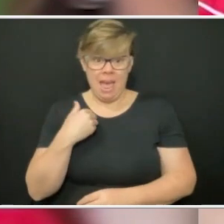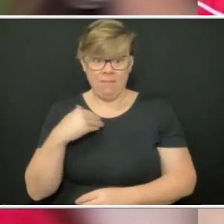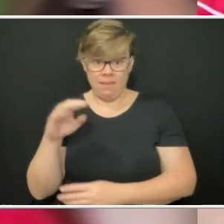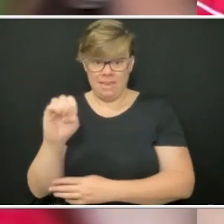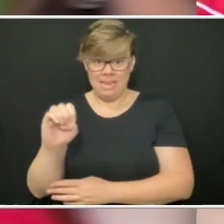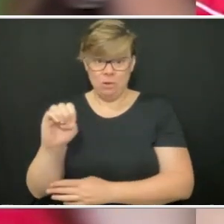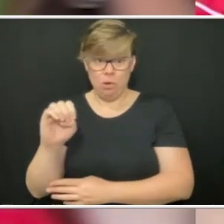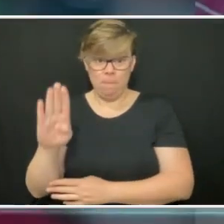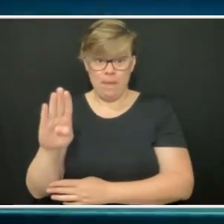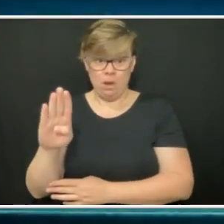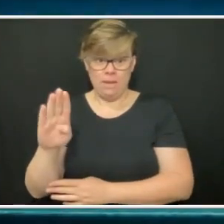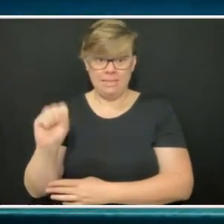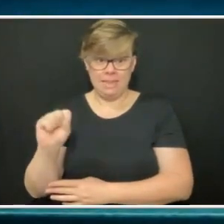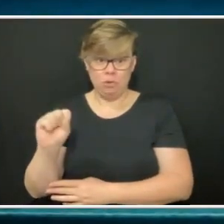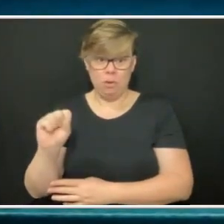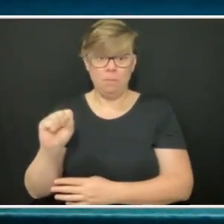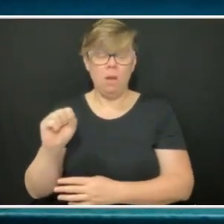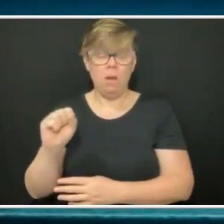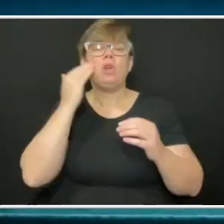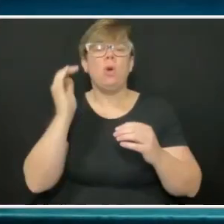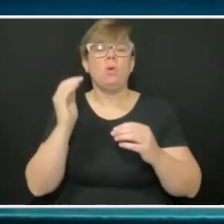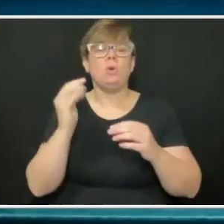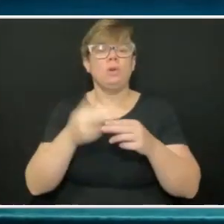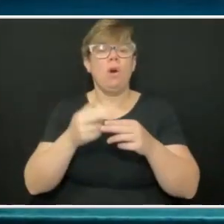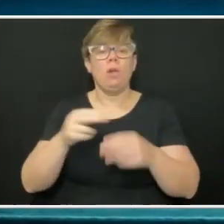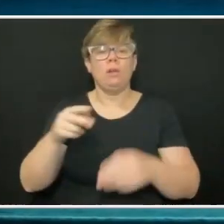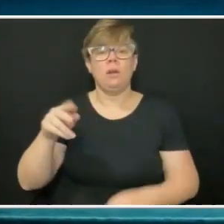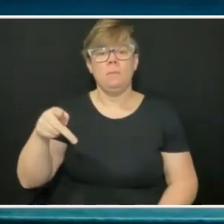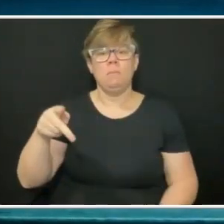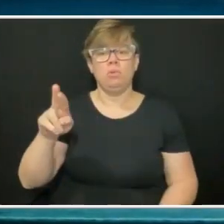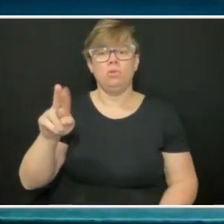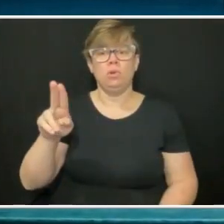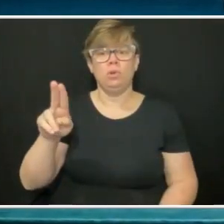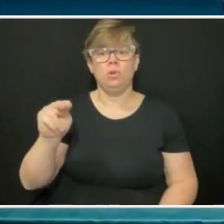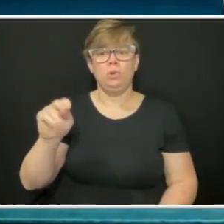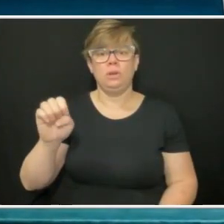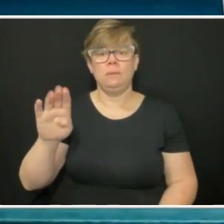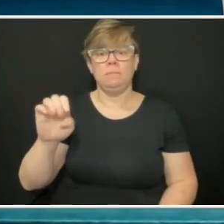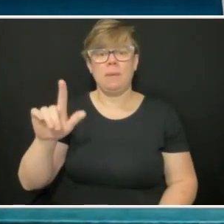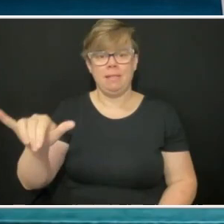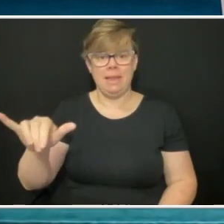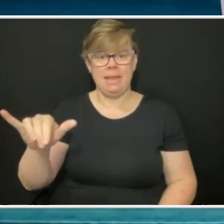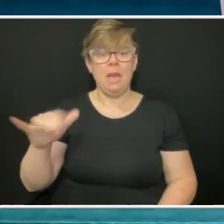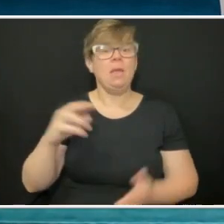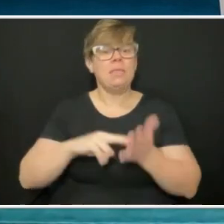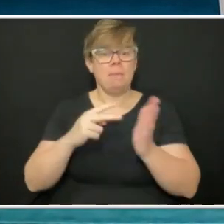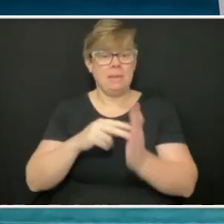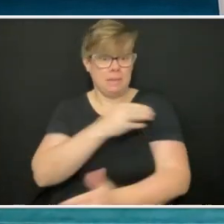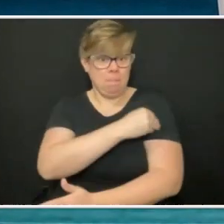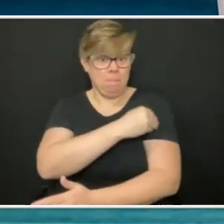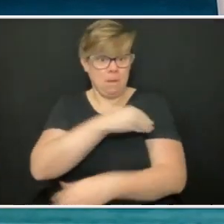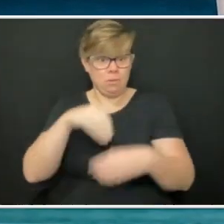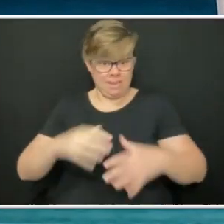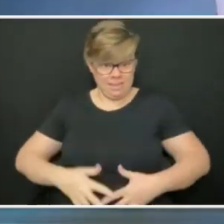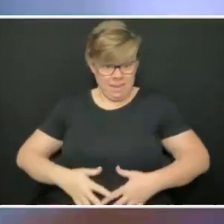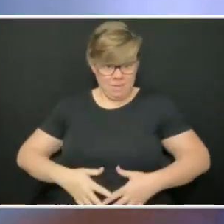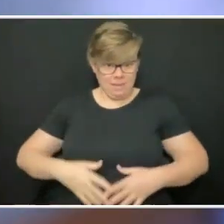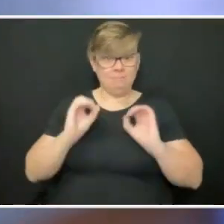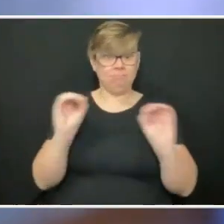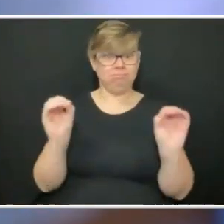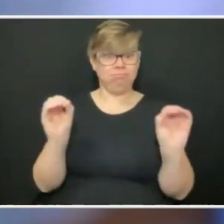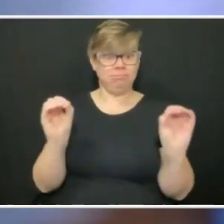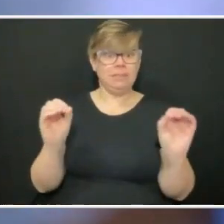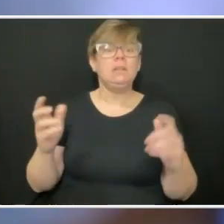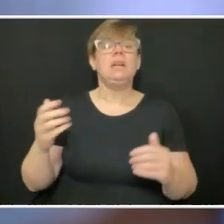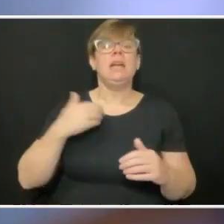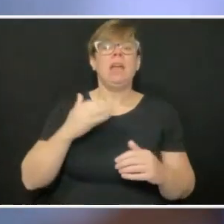syndrome. It means he was born without a full wall of stomach muscles. The syndrome comes with a host of other problems. Brendon was also born with